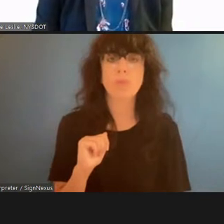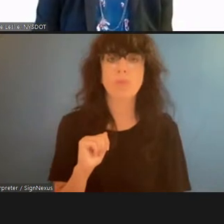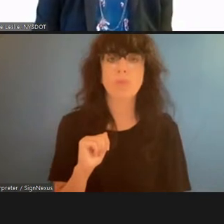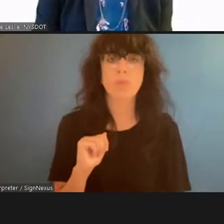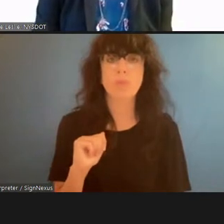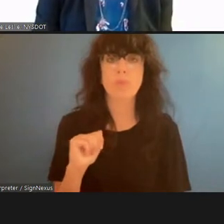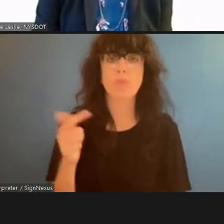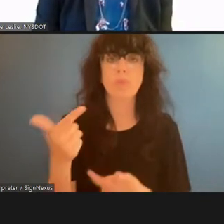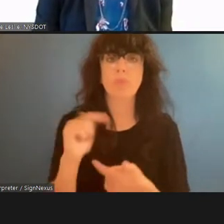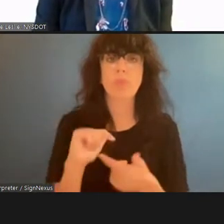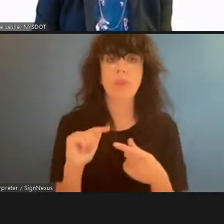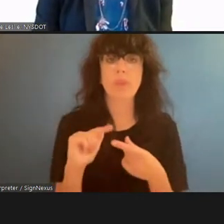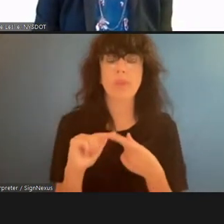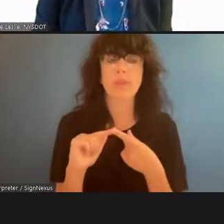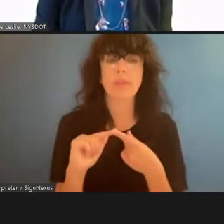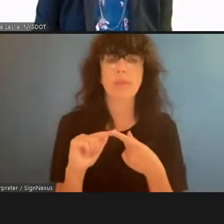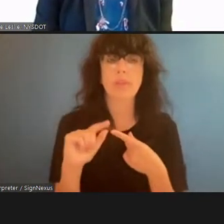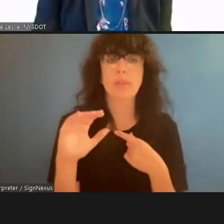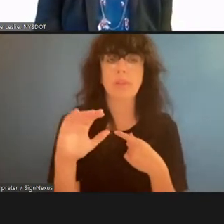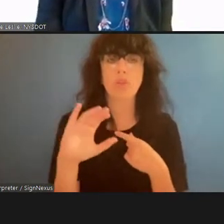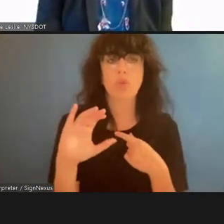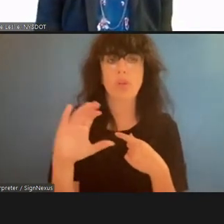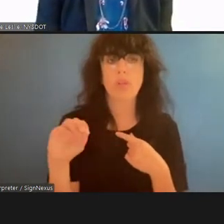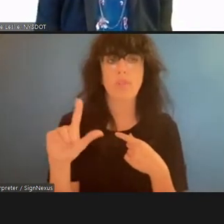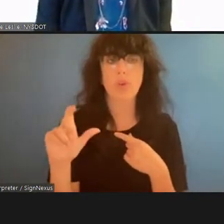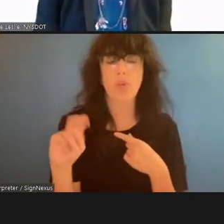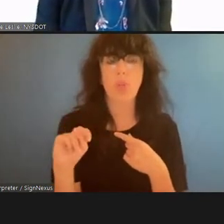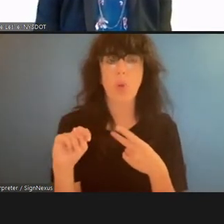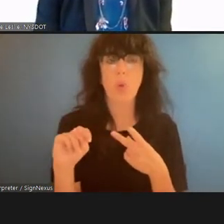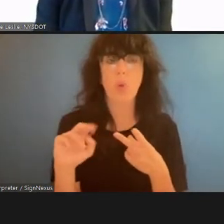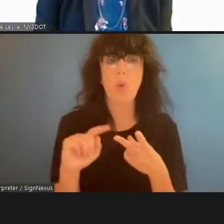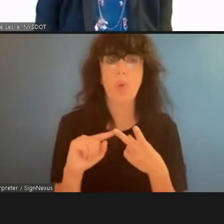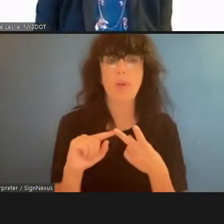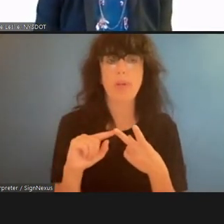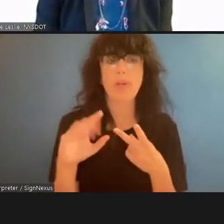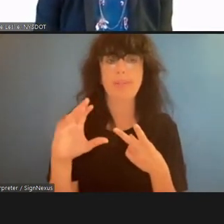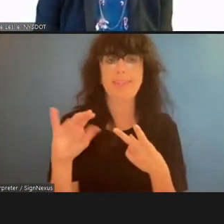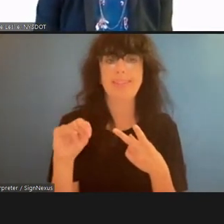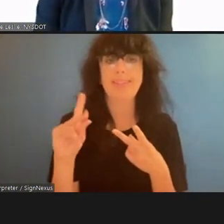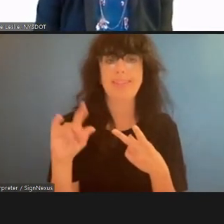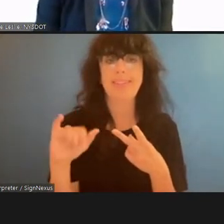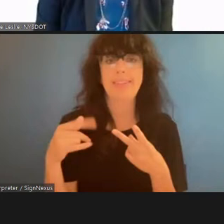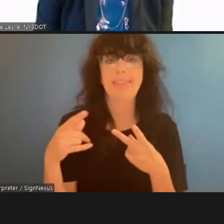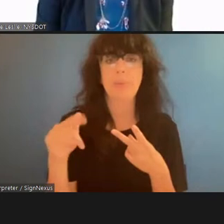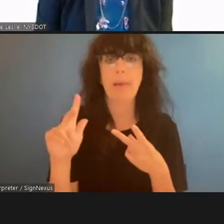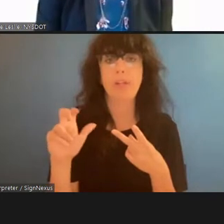our next speaker is christopher colon followed by cindy patterson